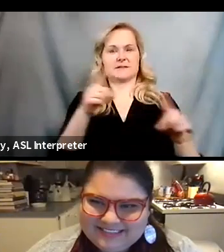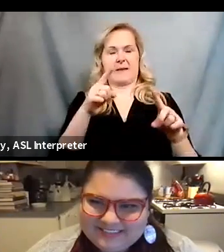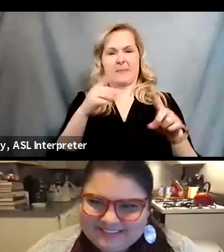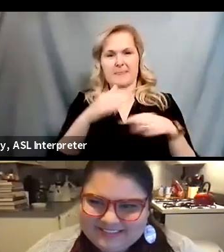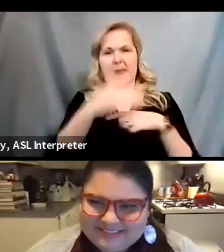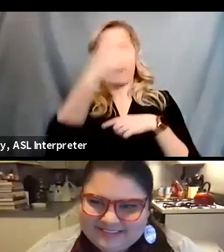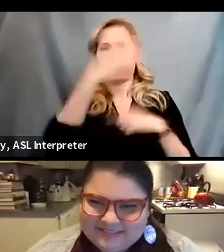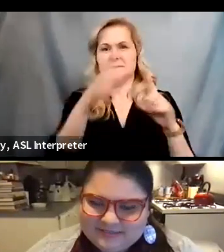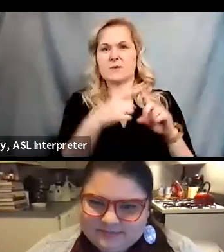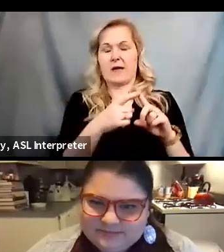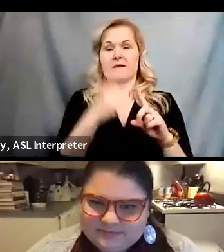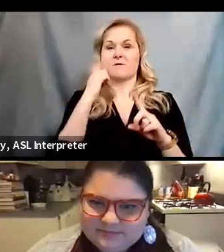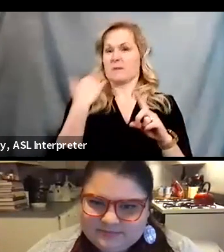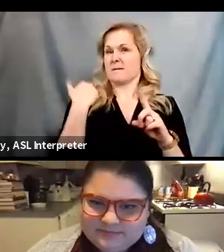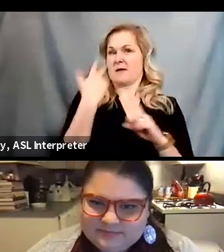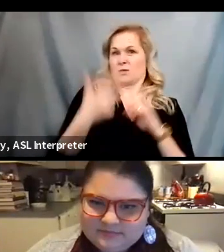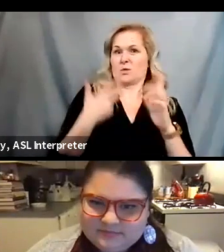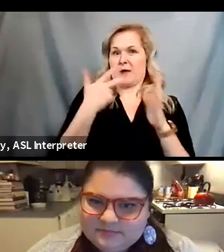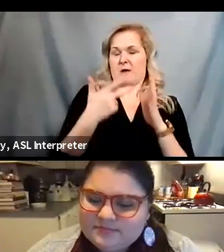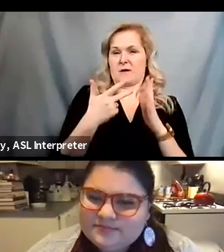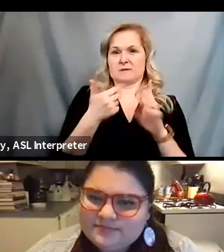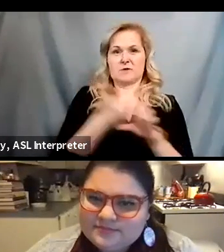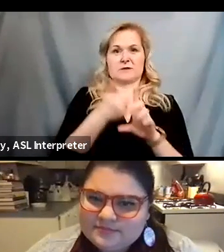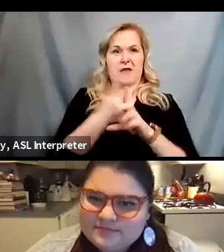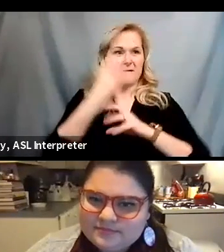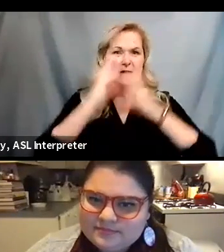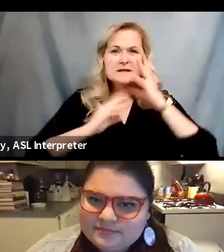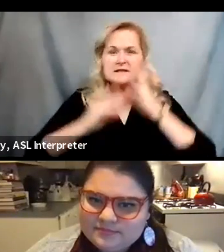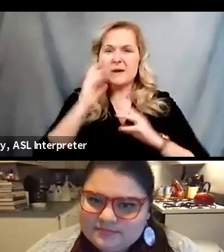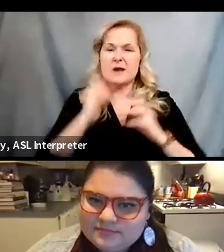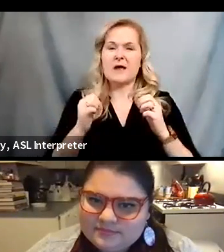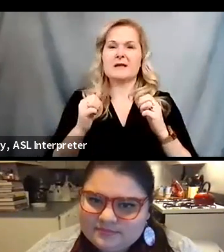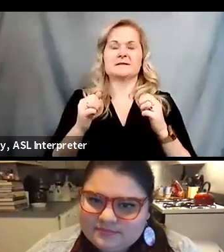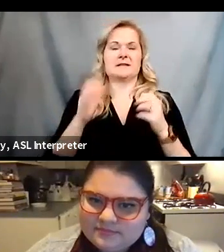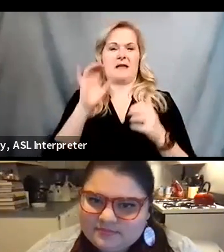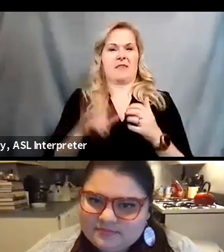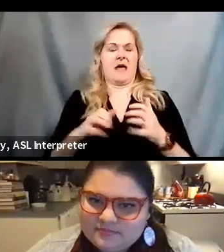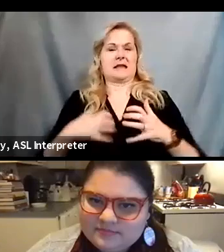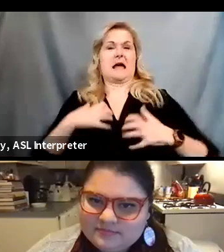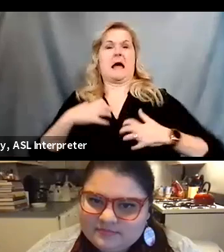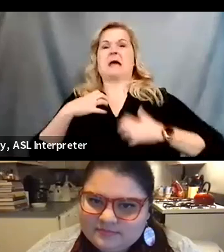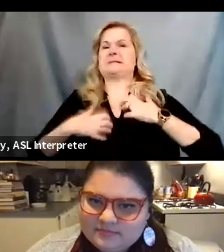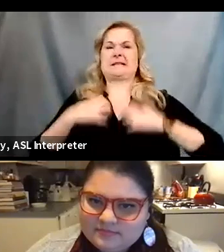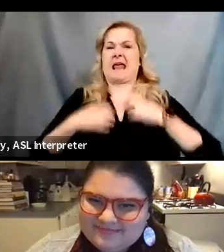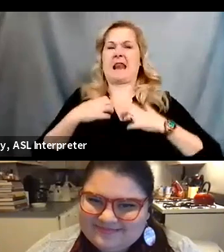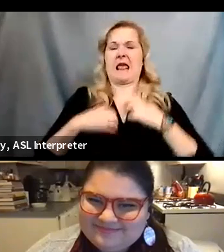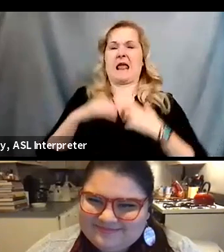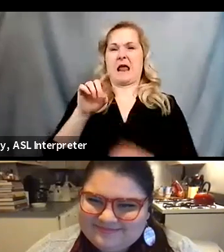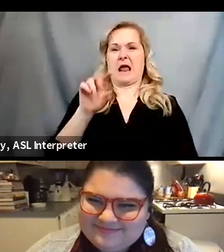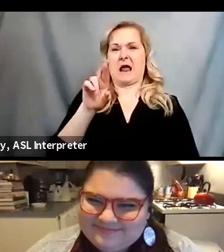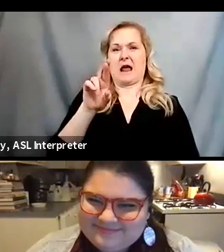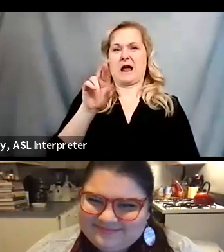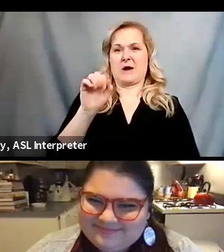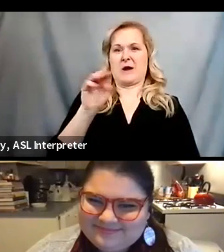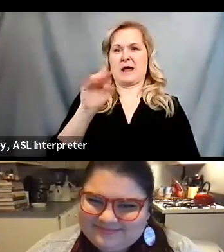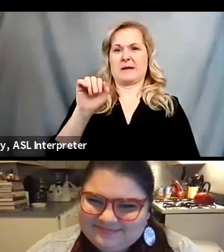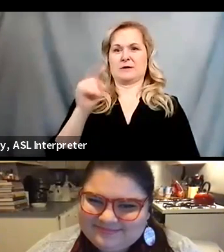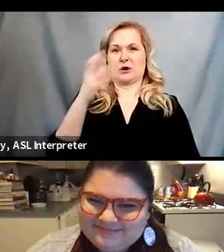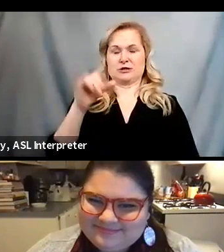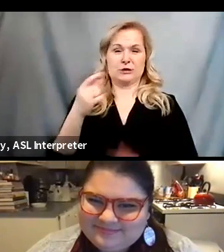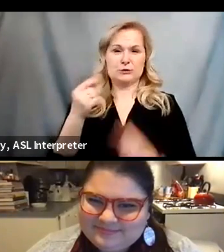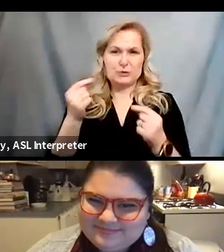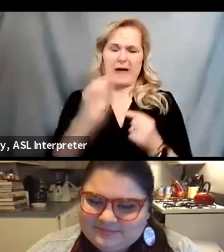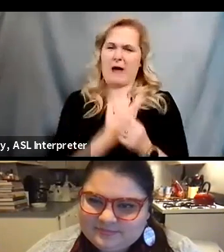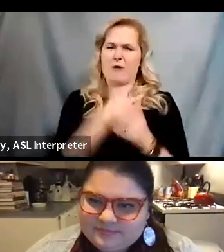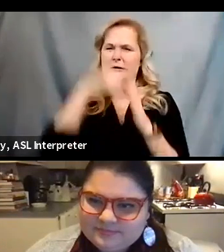last 3 hours, you have had the pleasure of experiencing what Unsettling Dramaturgy does, our deep, deep practice.